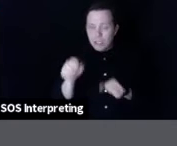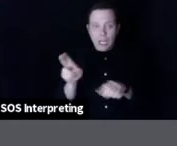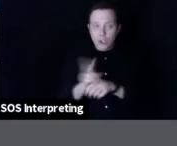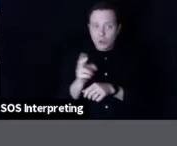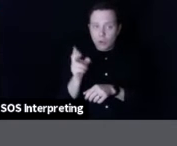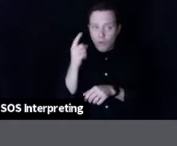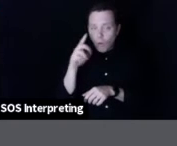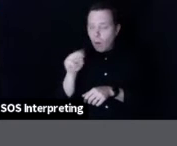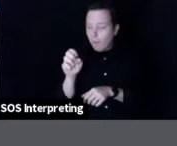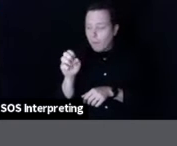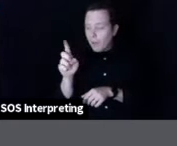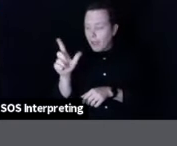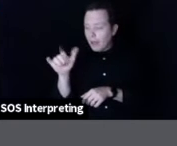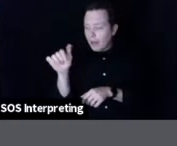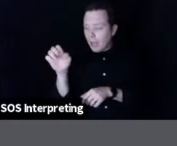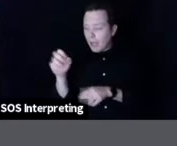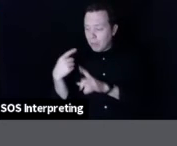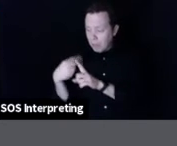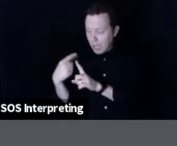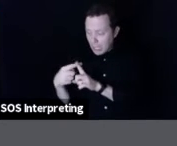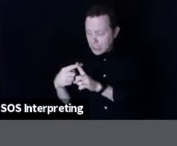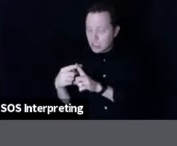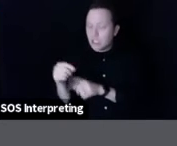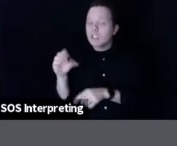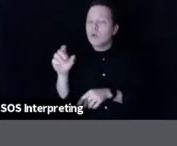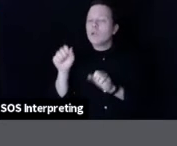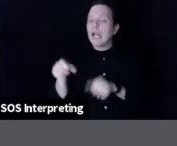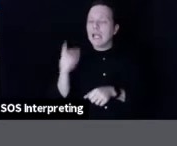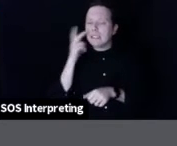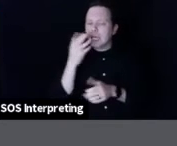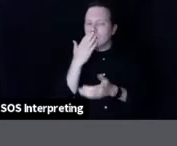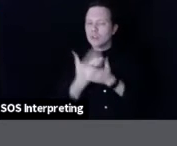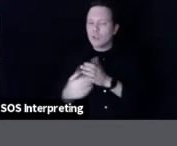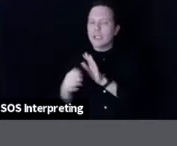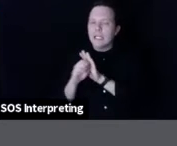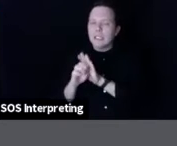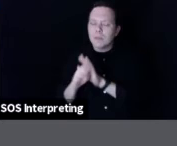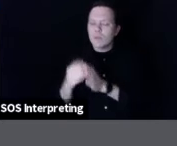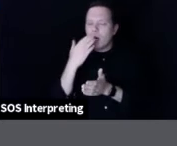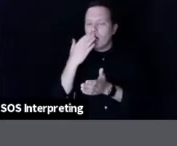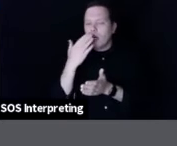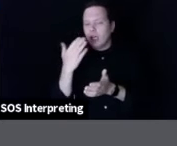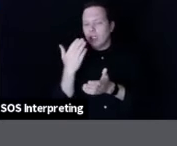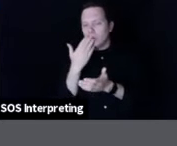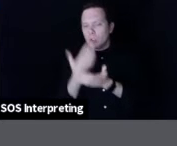provided to see what a good example of an internet health resource is.